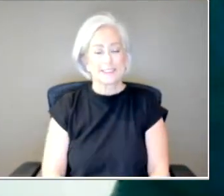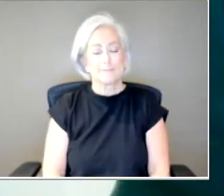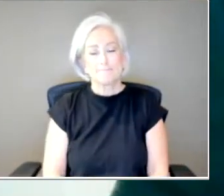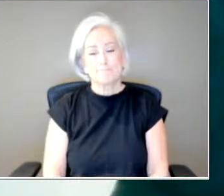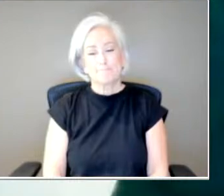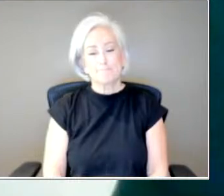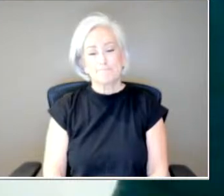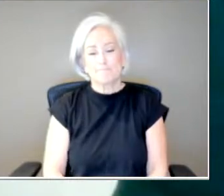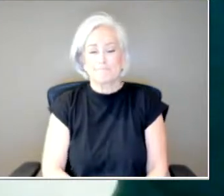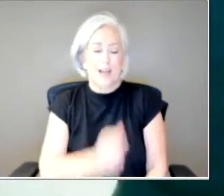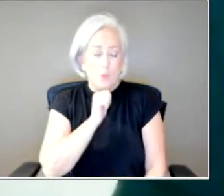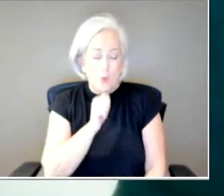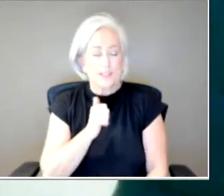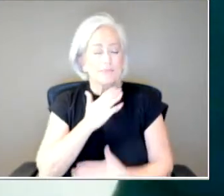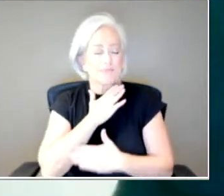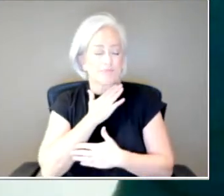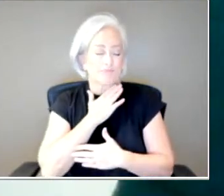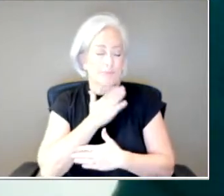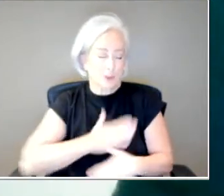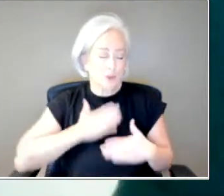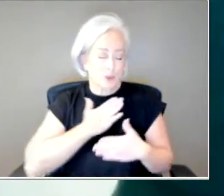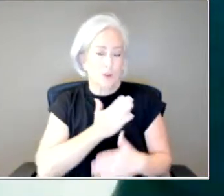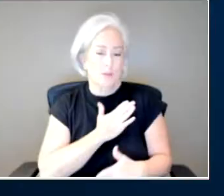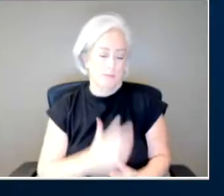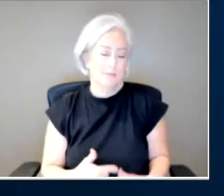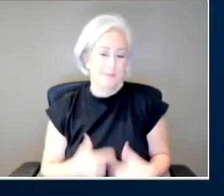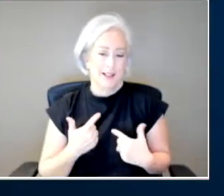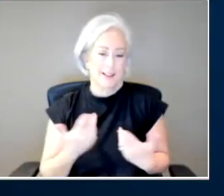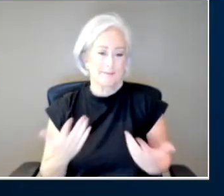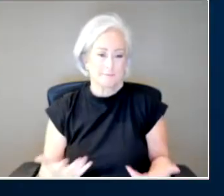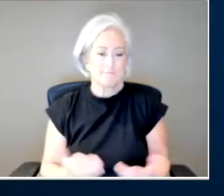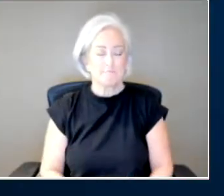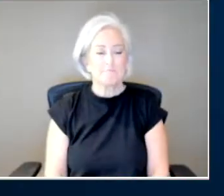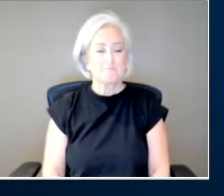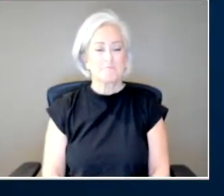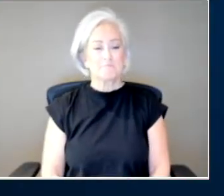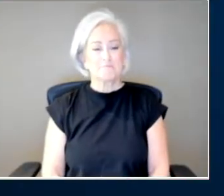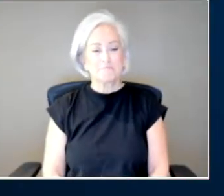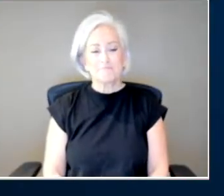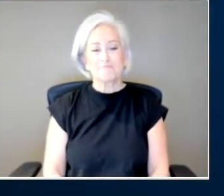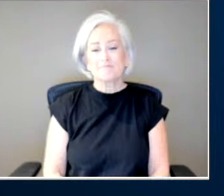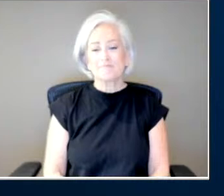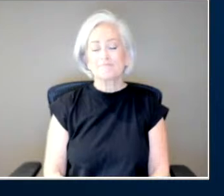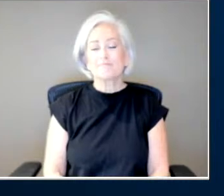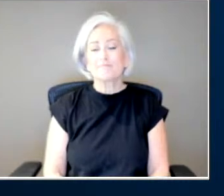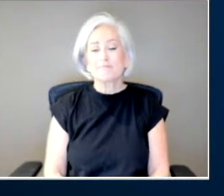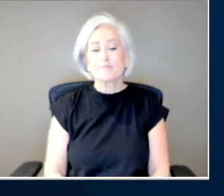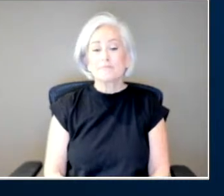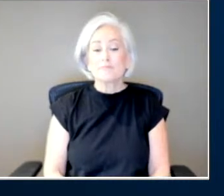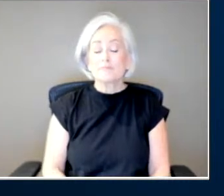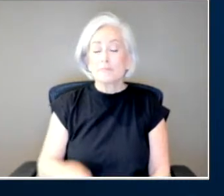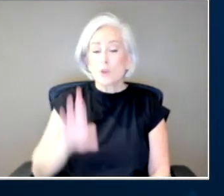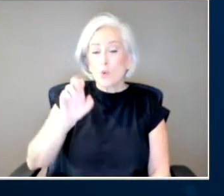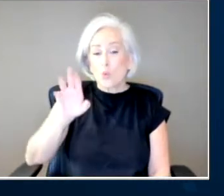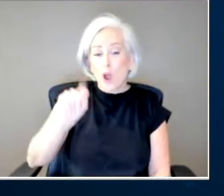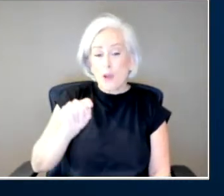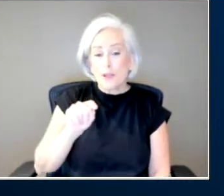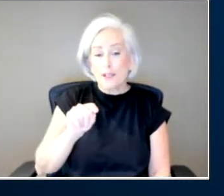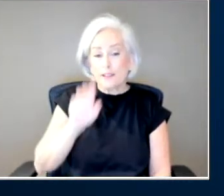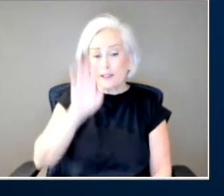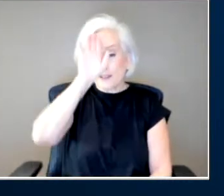just wasn't living the life that I needed to live. Robert, from a partner or from a spouse's perspective, what was